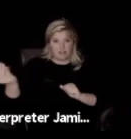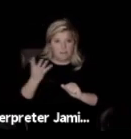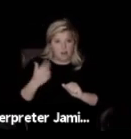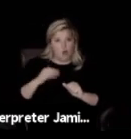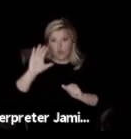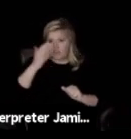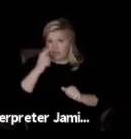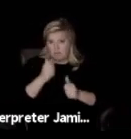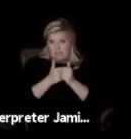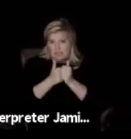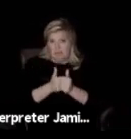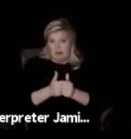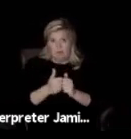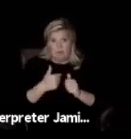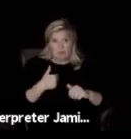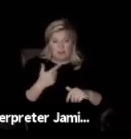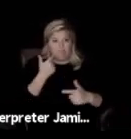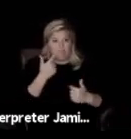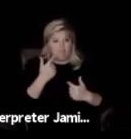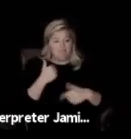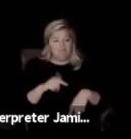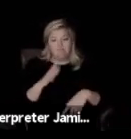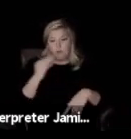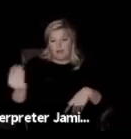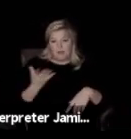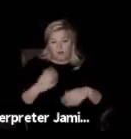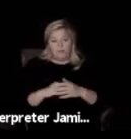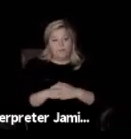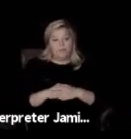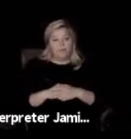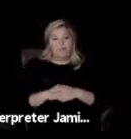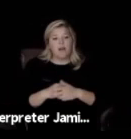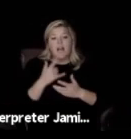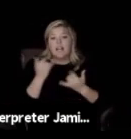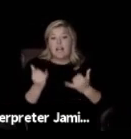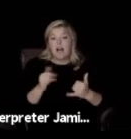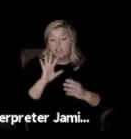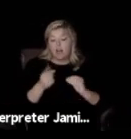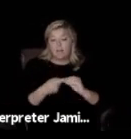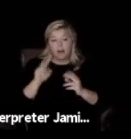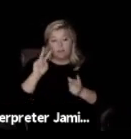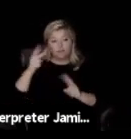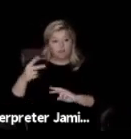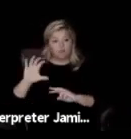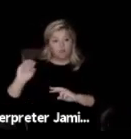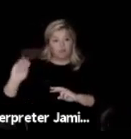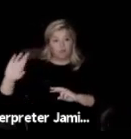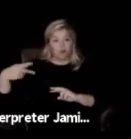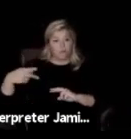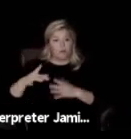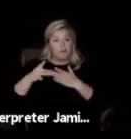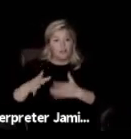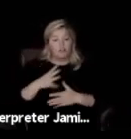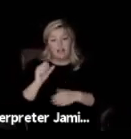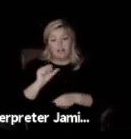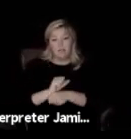up with me. So let me know. Let's talk about the corporate leaders and employees can't tell when you